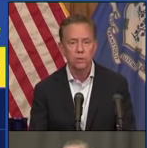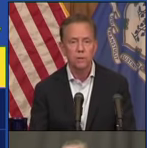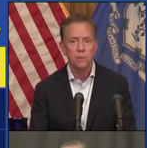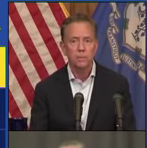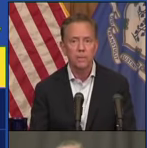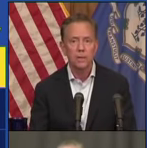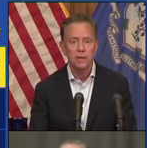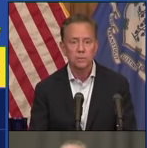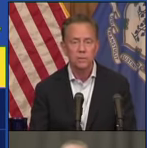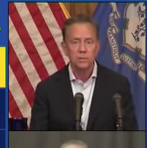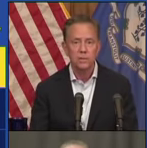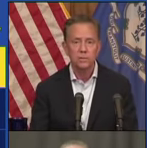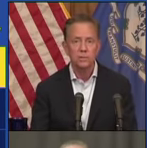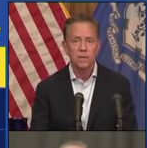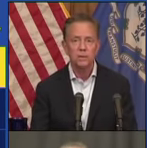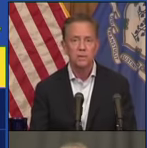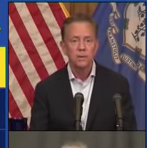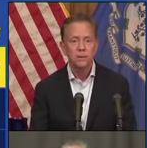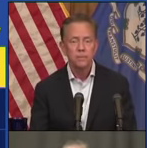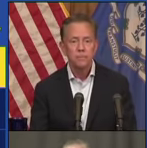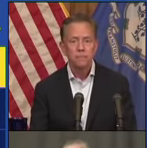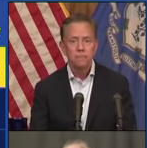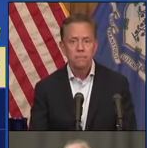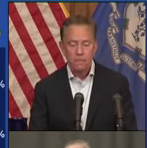show you a little bit about hospitalizations, Max.